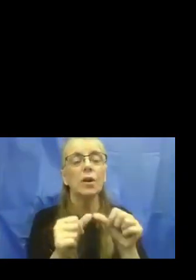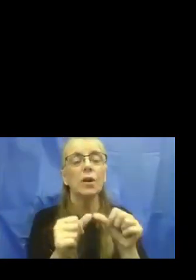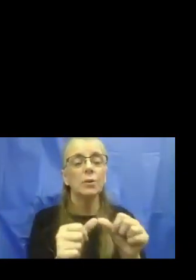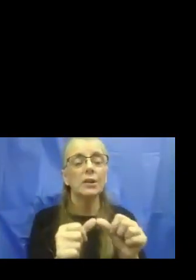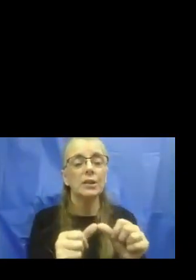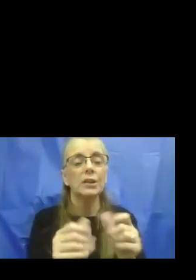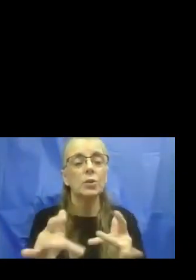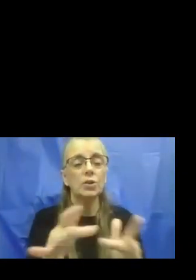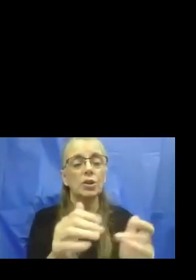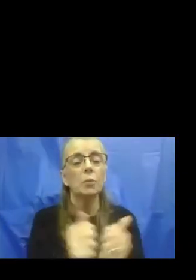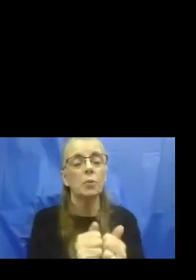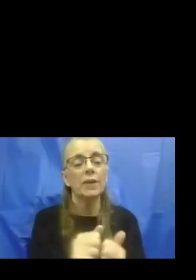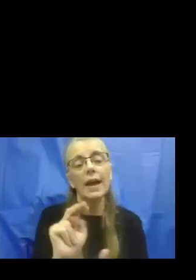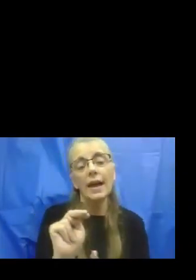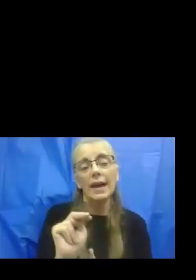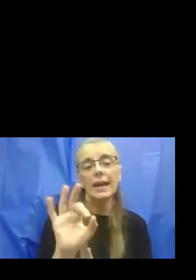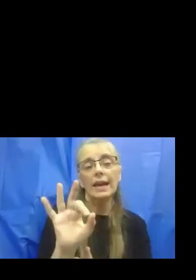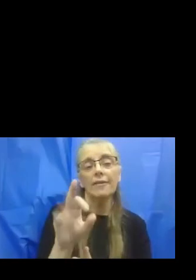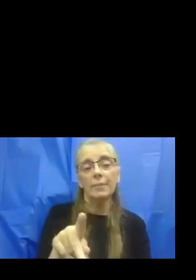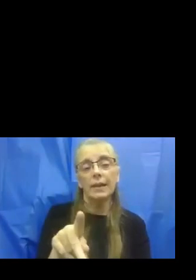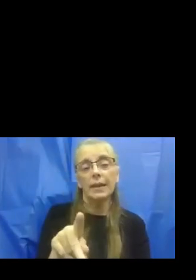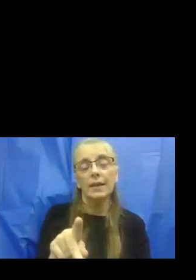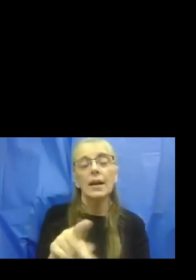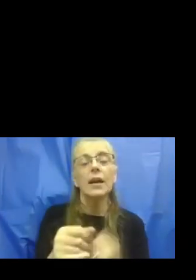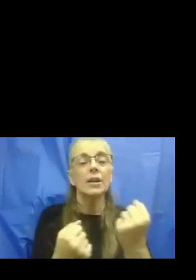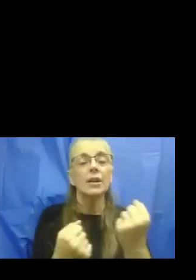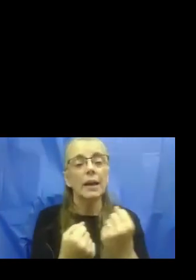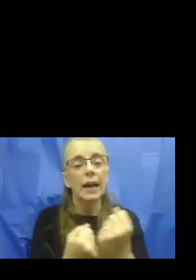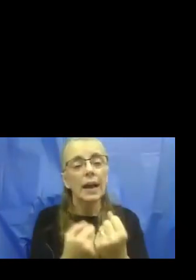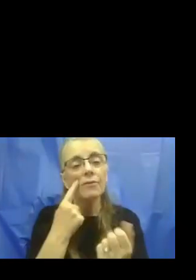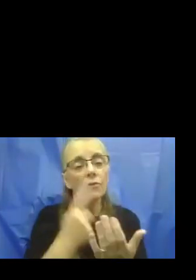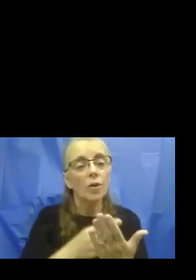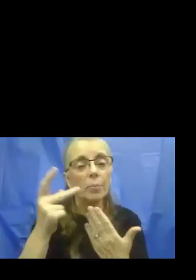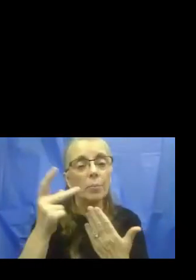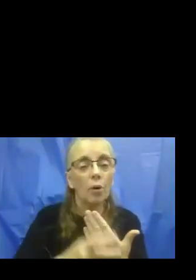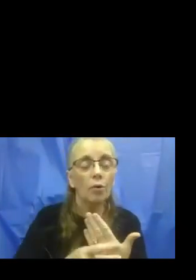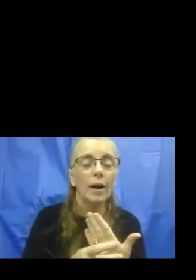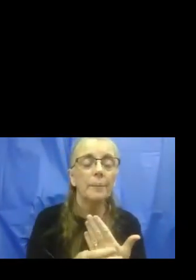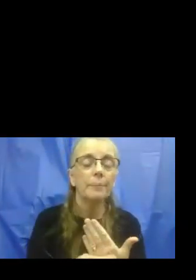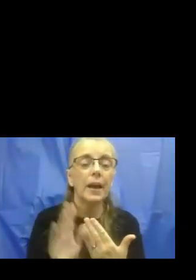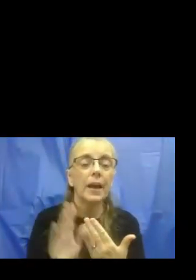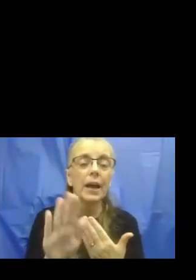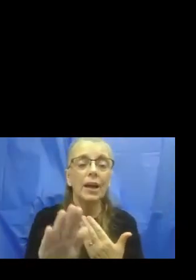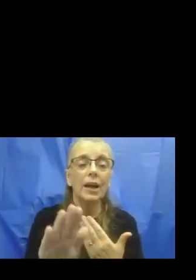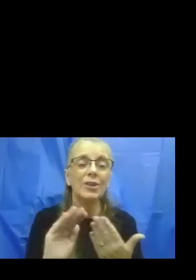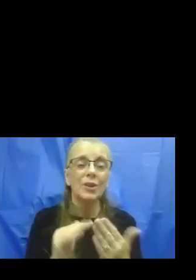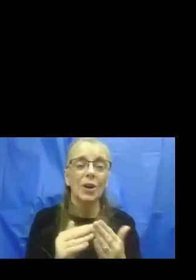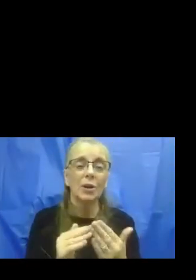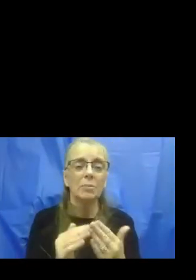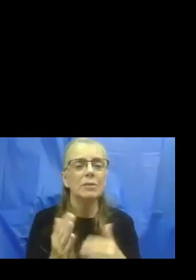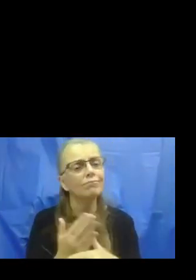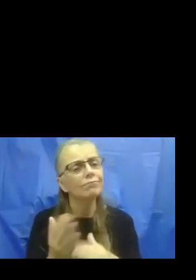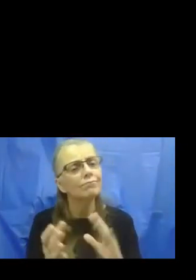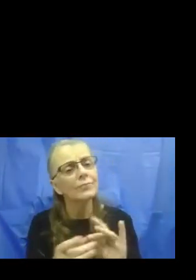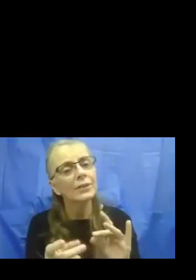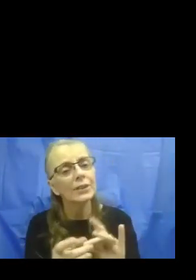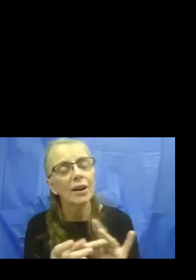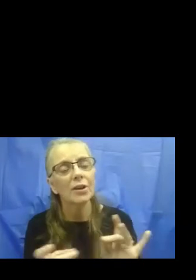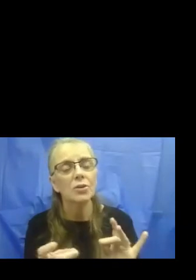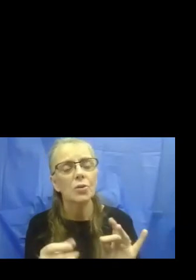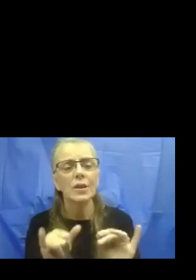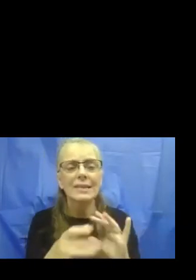your communities. Share your stories and stay connected with other NFP families by joining Raising